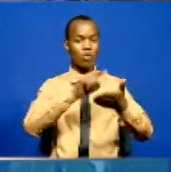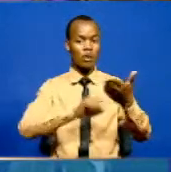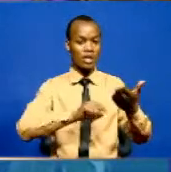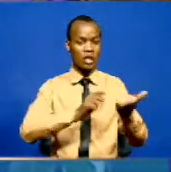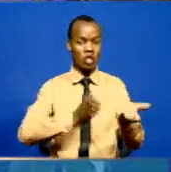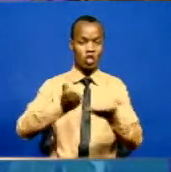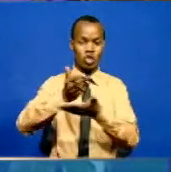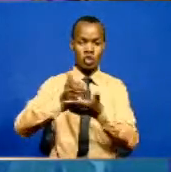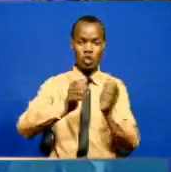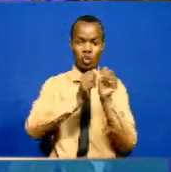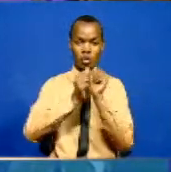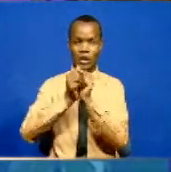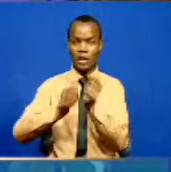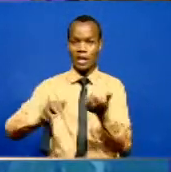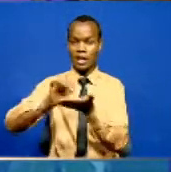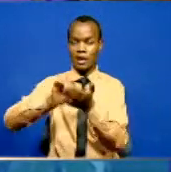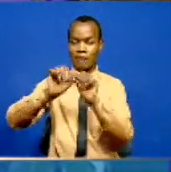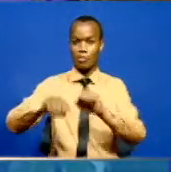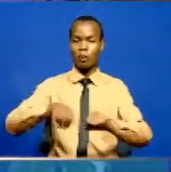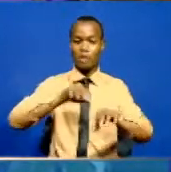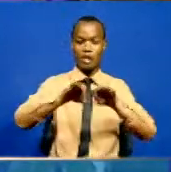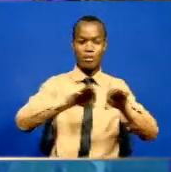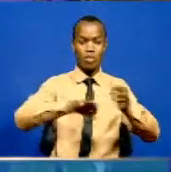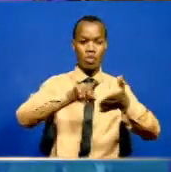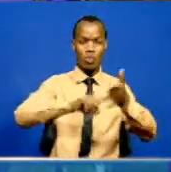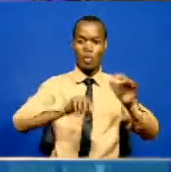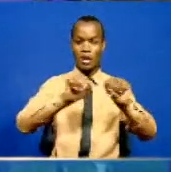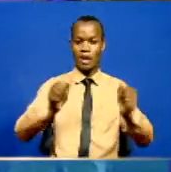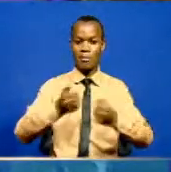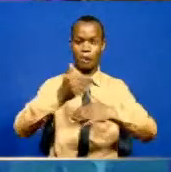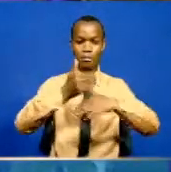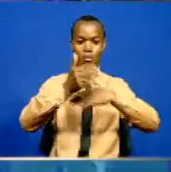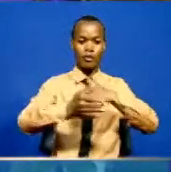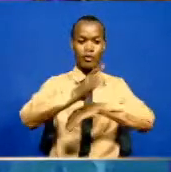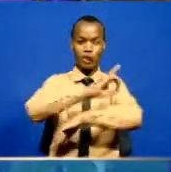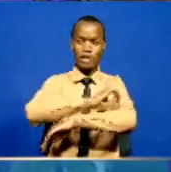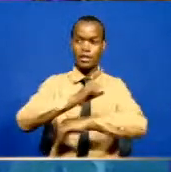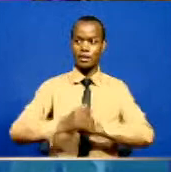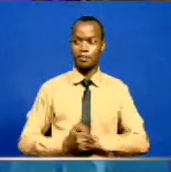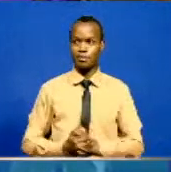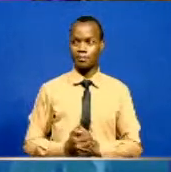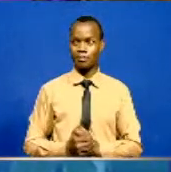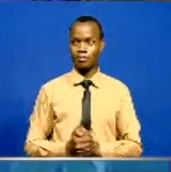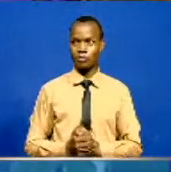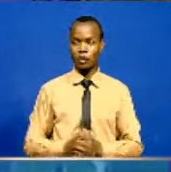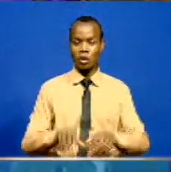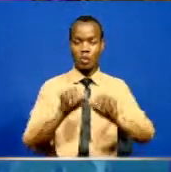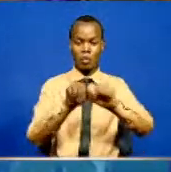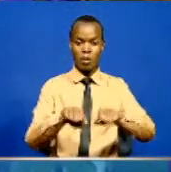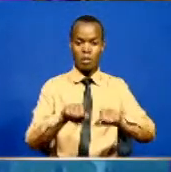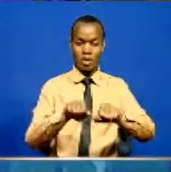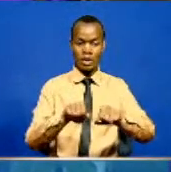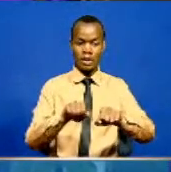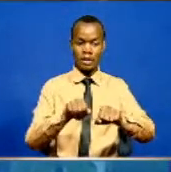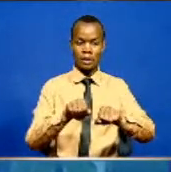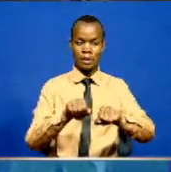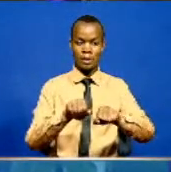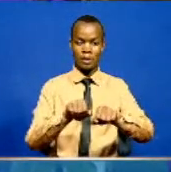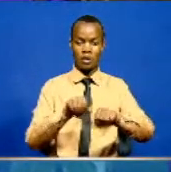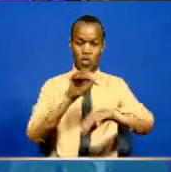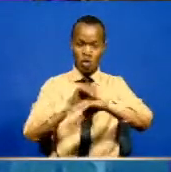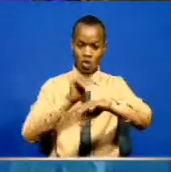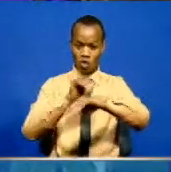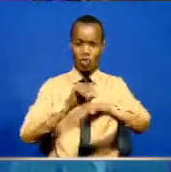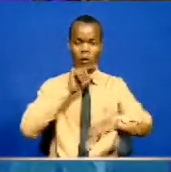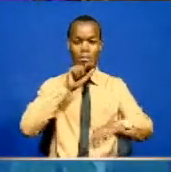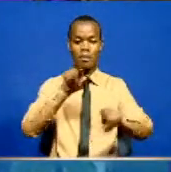tell you what shall befall you in the last days. Gather together all the brothers that I may